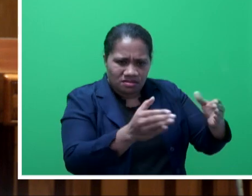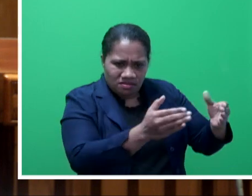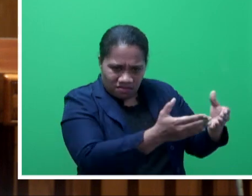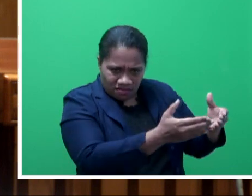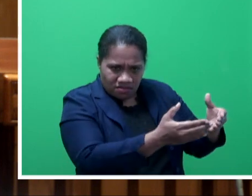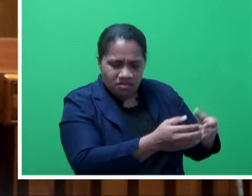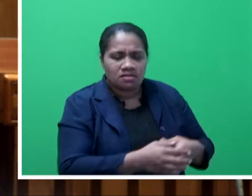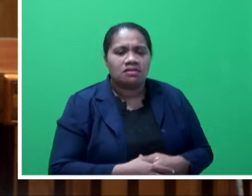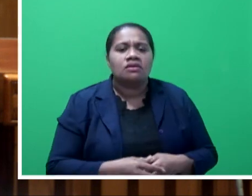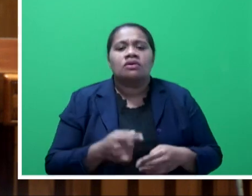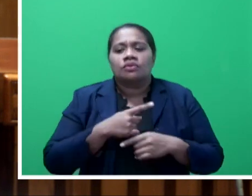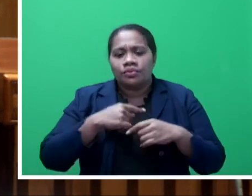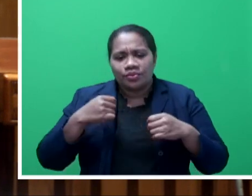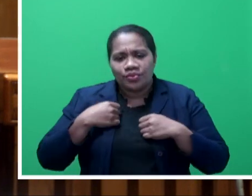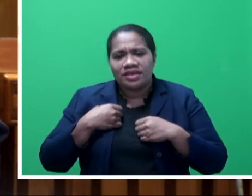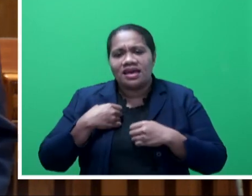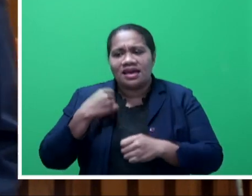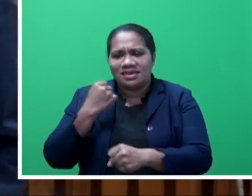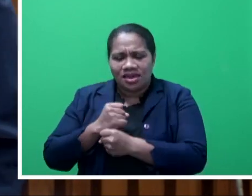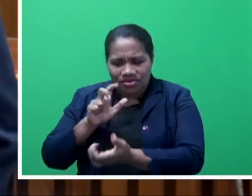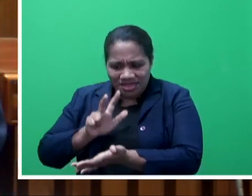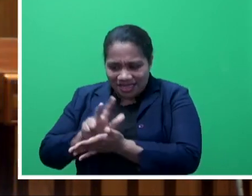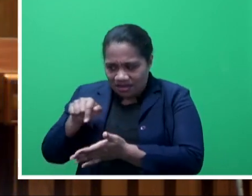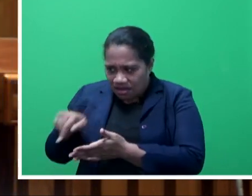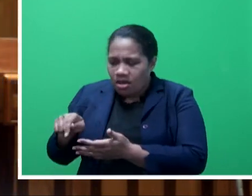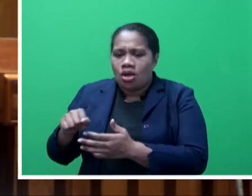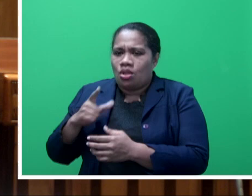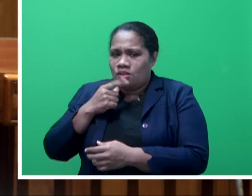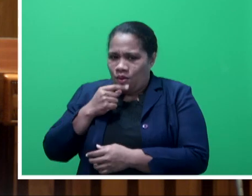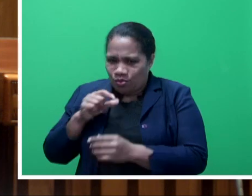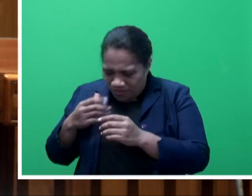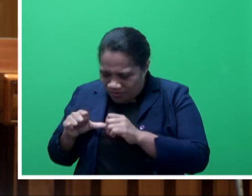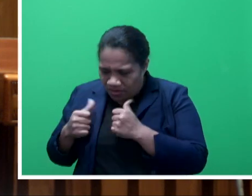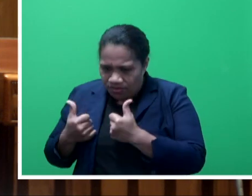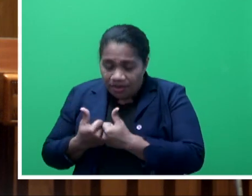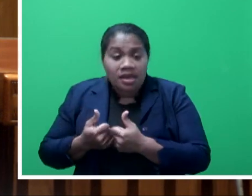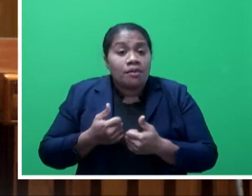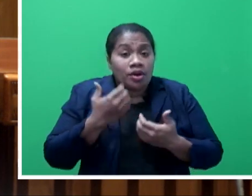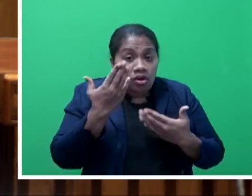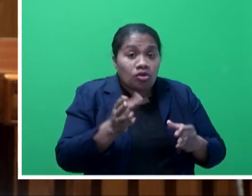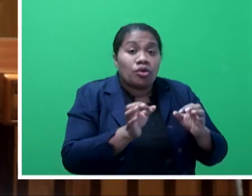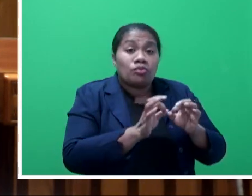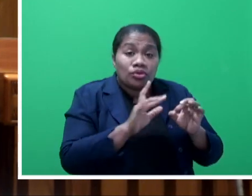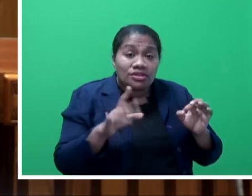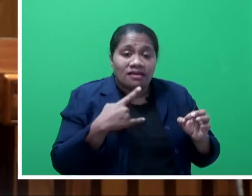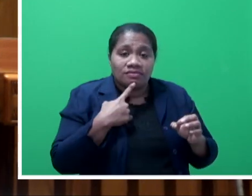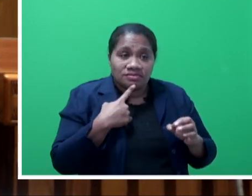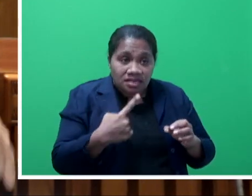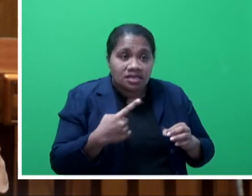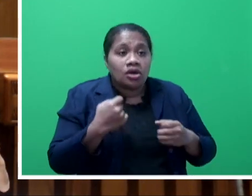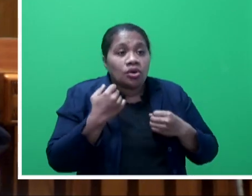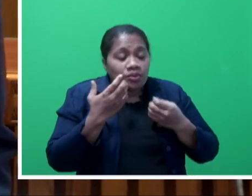those loans. And Honourable Bulitavu quite correctly mentioned that by giving the